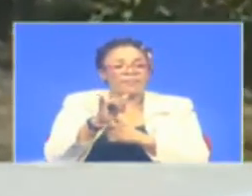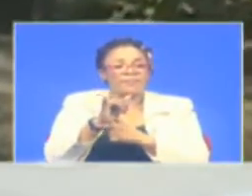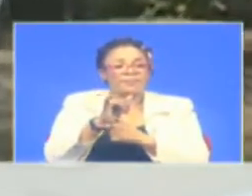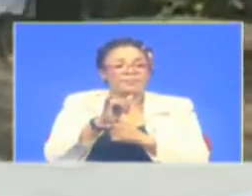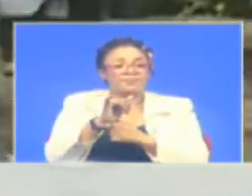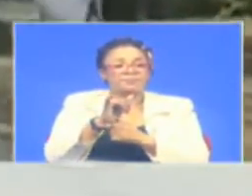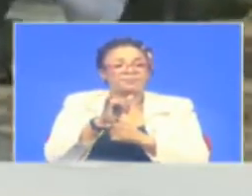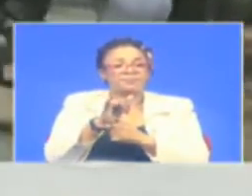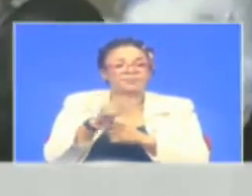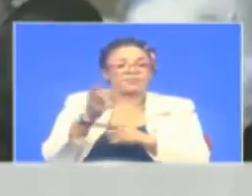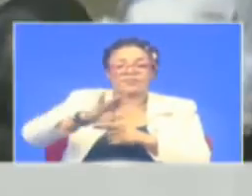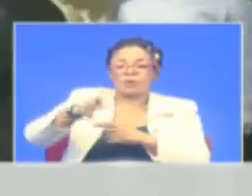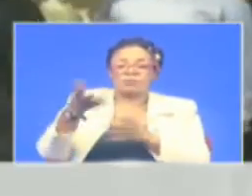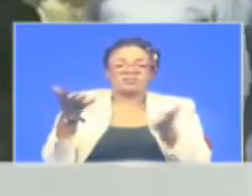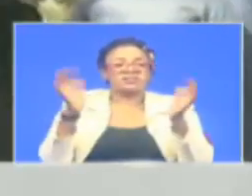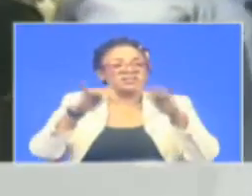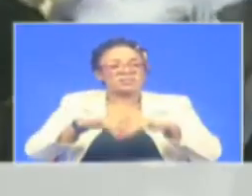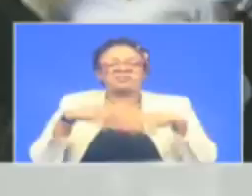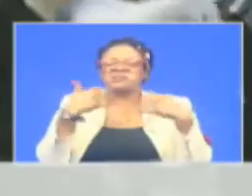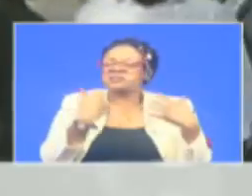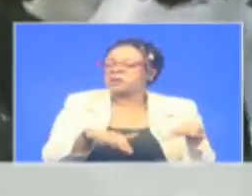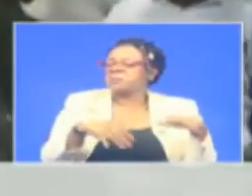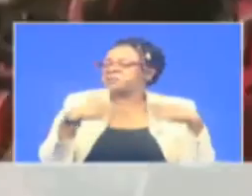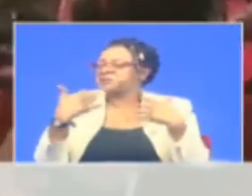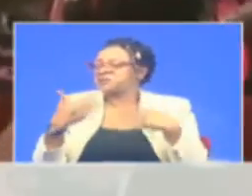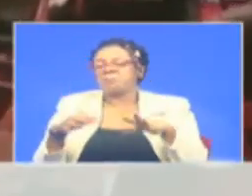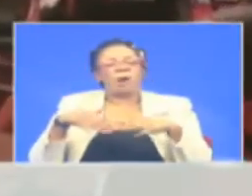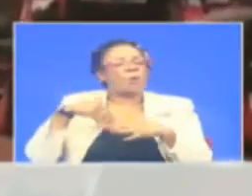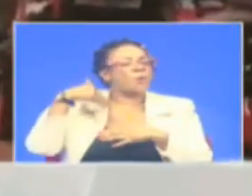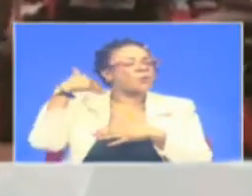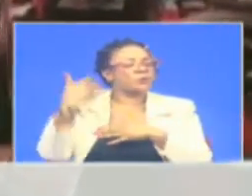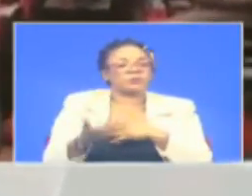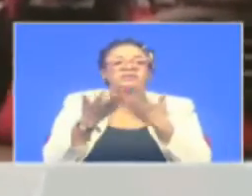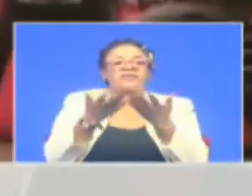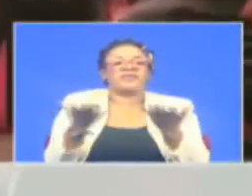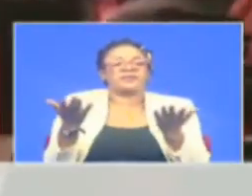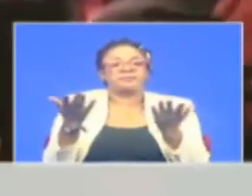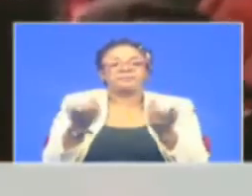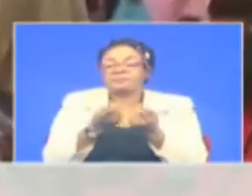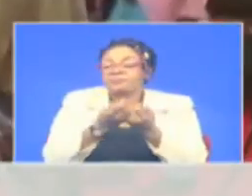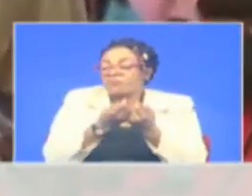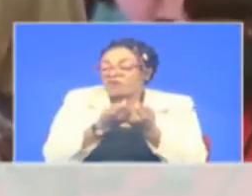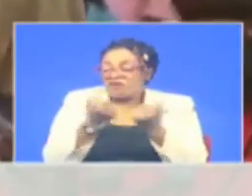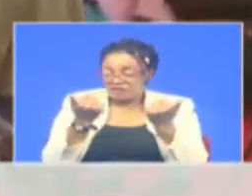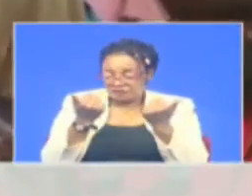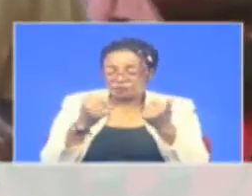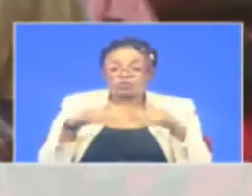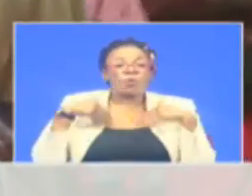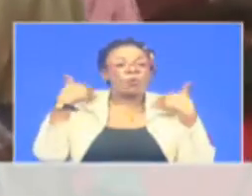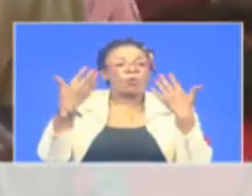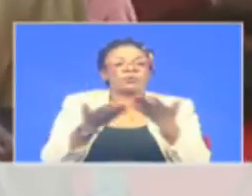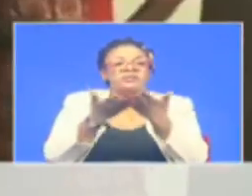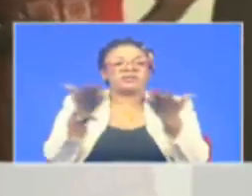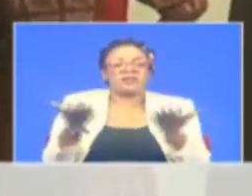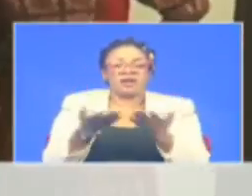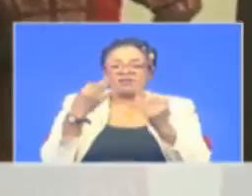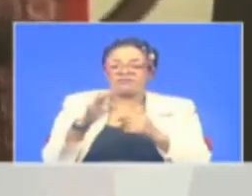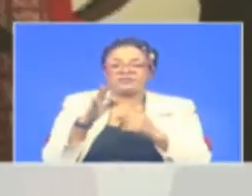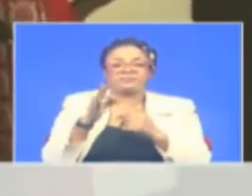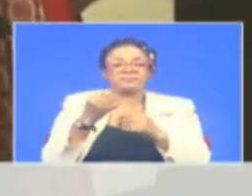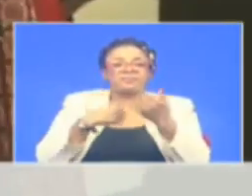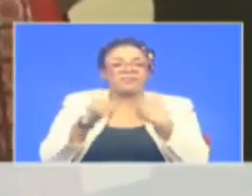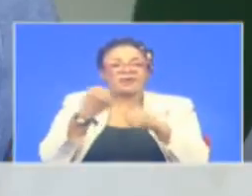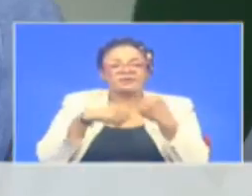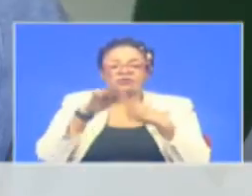County assemblies and drama have been near synonyms. Very few stand out for the exemplary performance of their